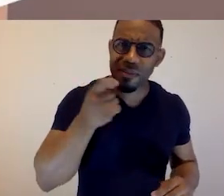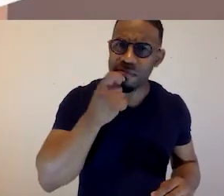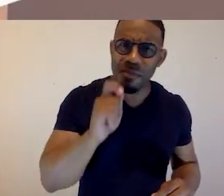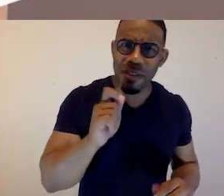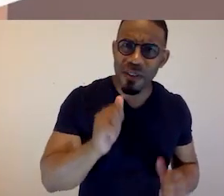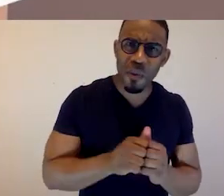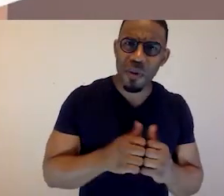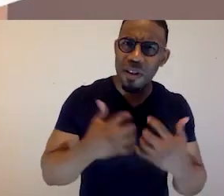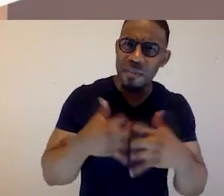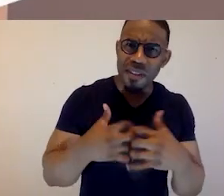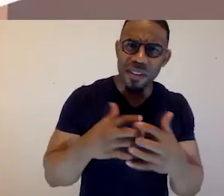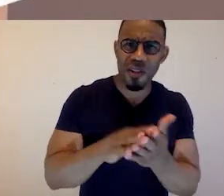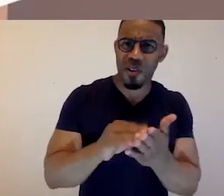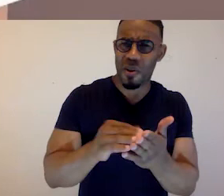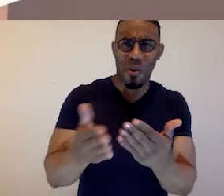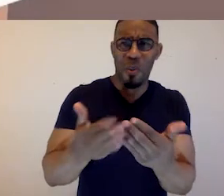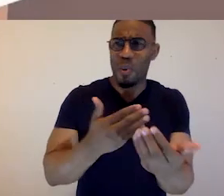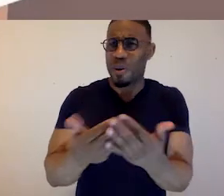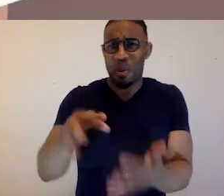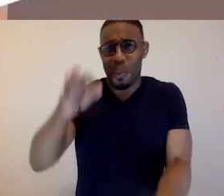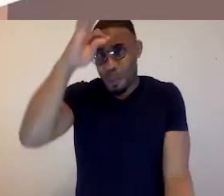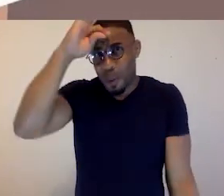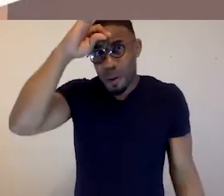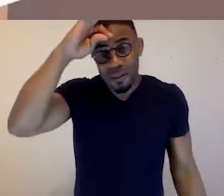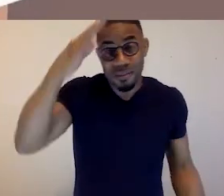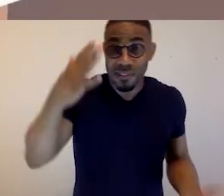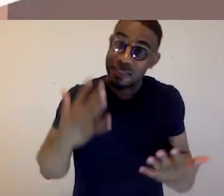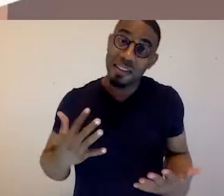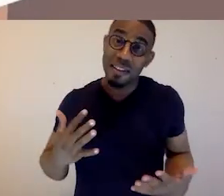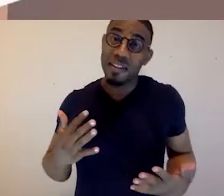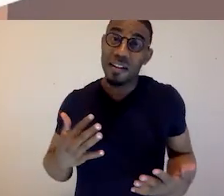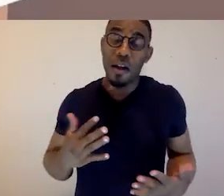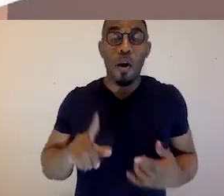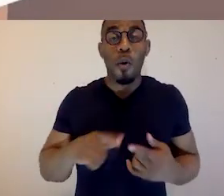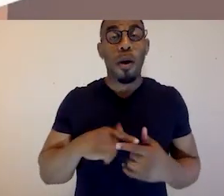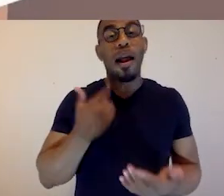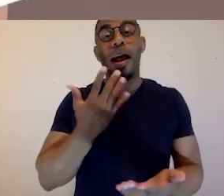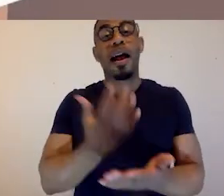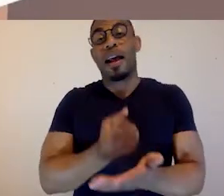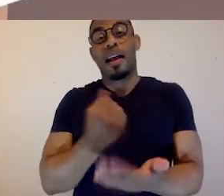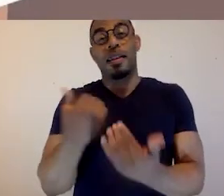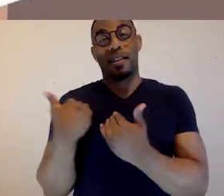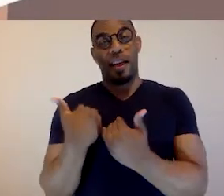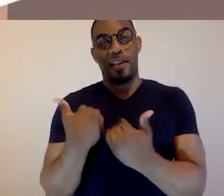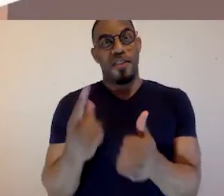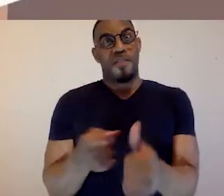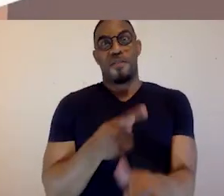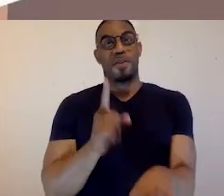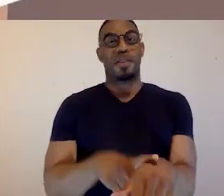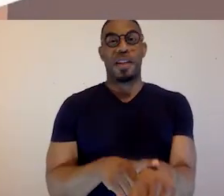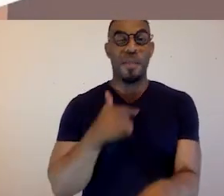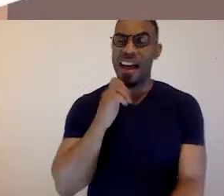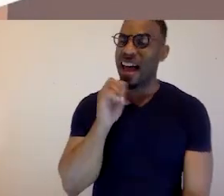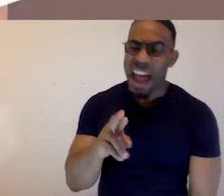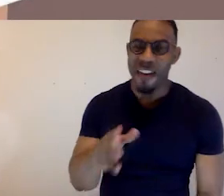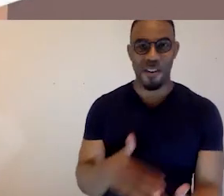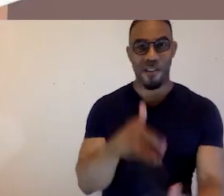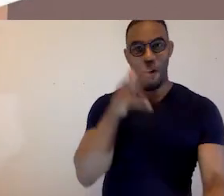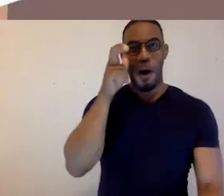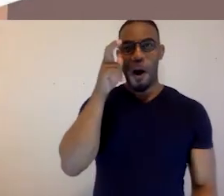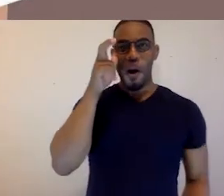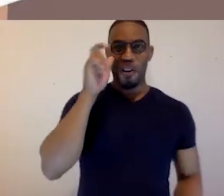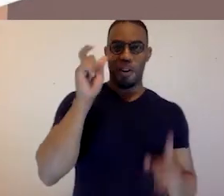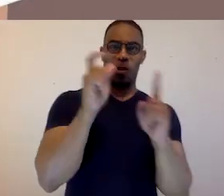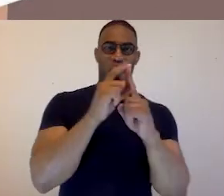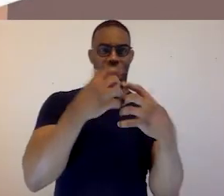with machine learning whatsoever. In fact, when I got this task was the first time I had ever even heard